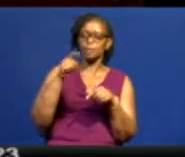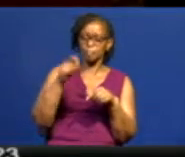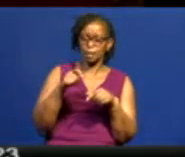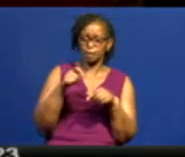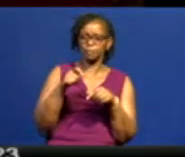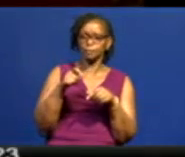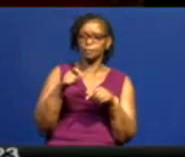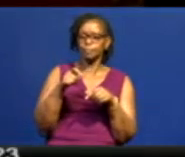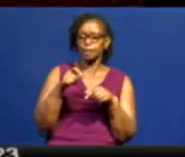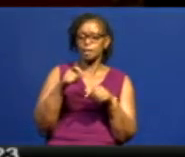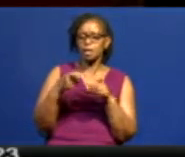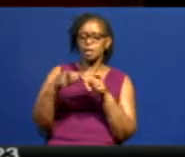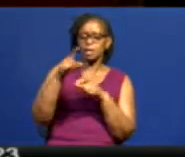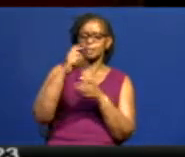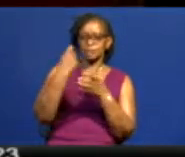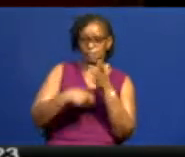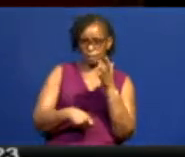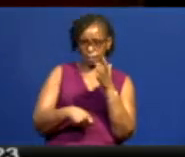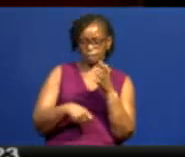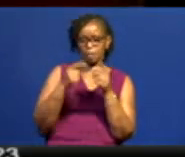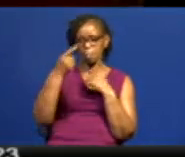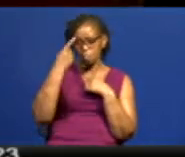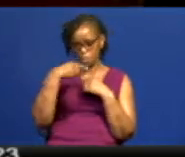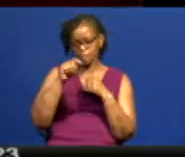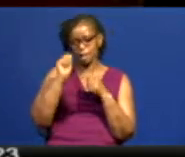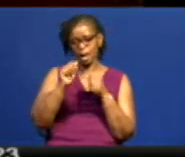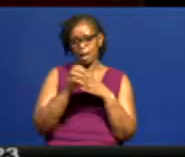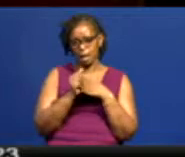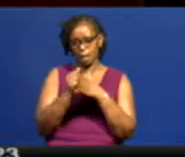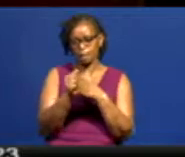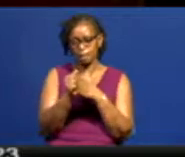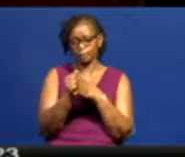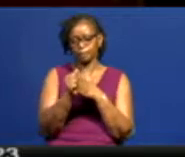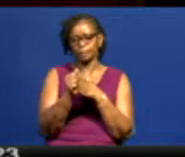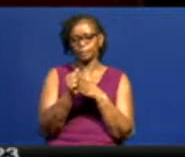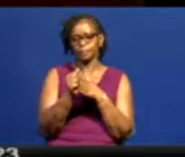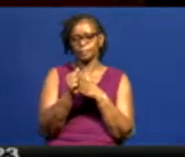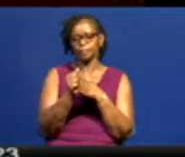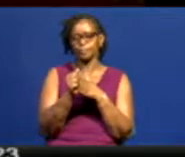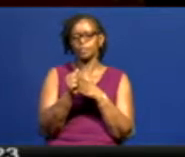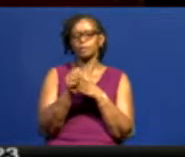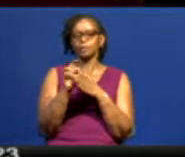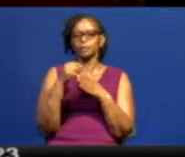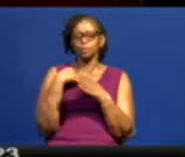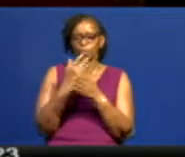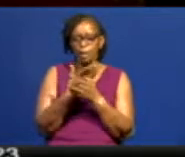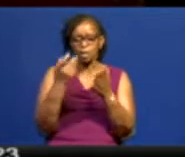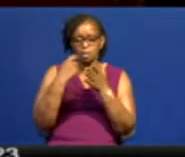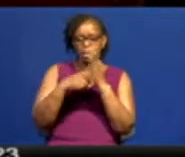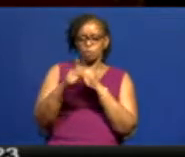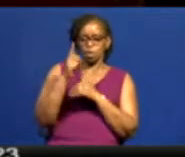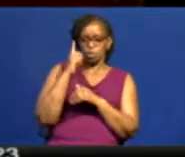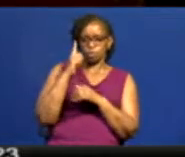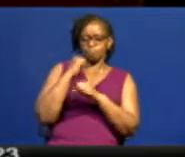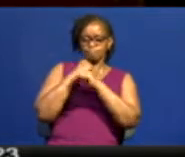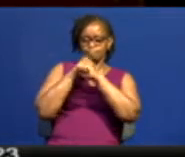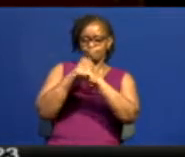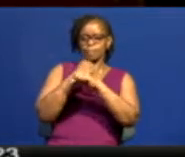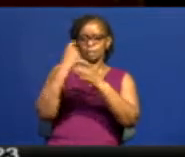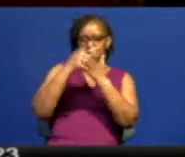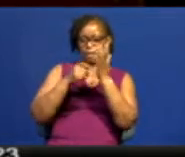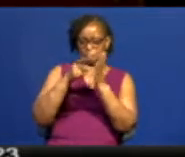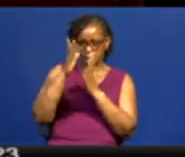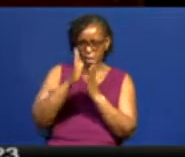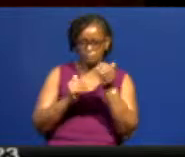our tax base. The policy will also act as a guide to any future tax laws to protect taxpayers,